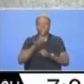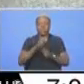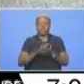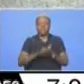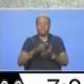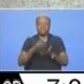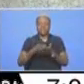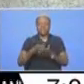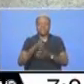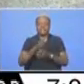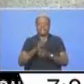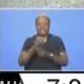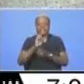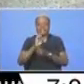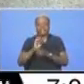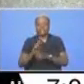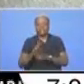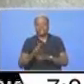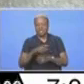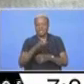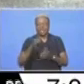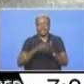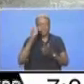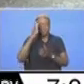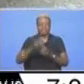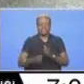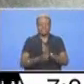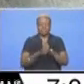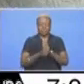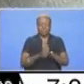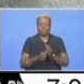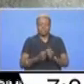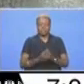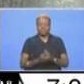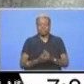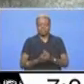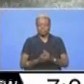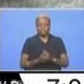the international community needs to express its support strongly.